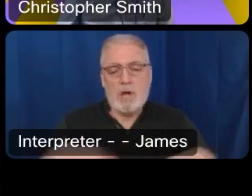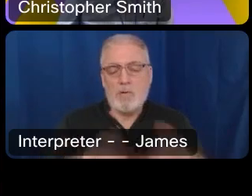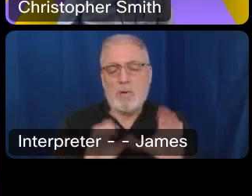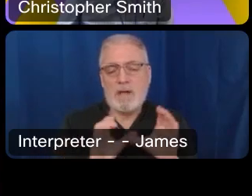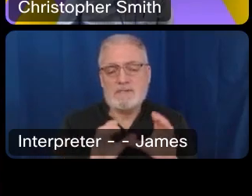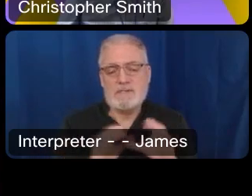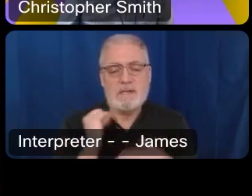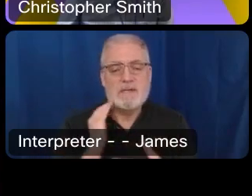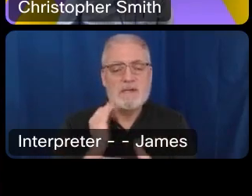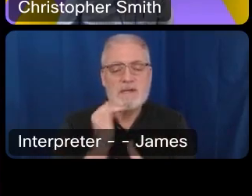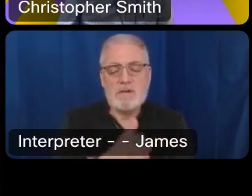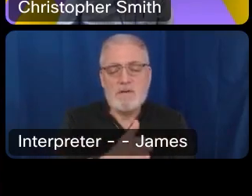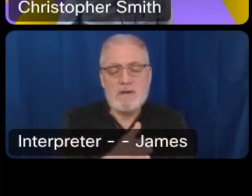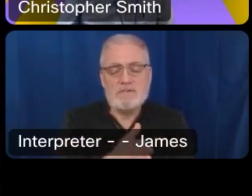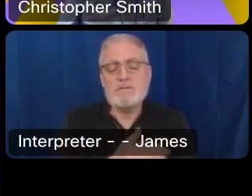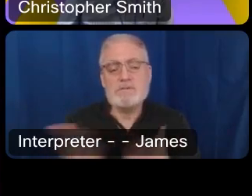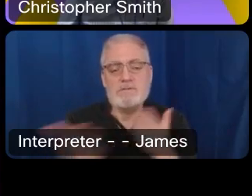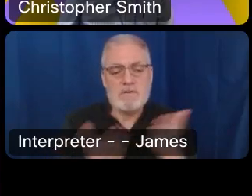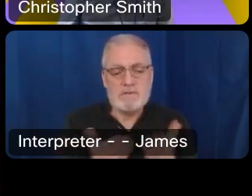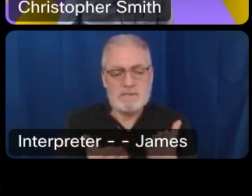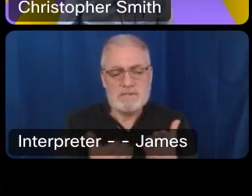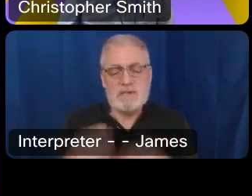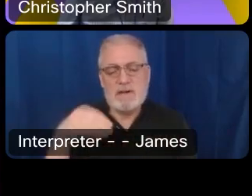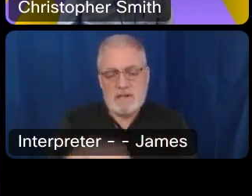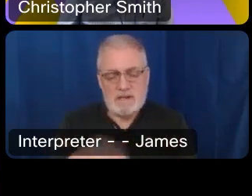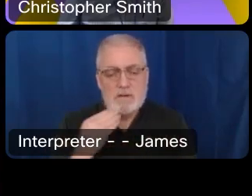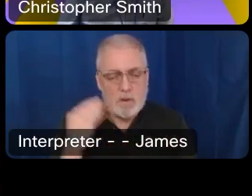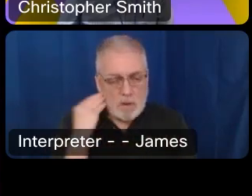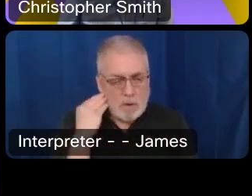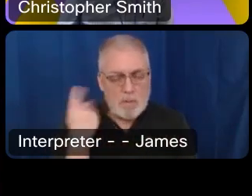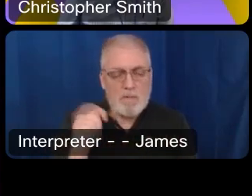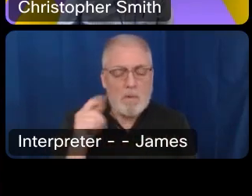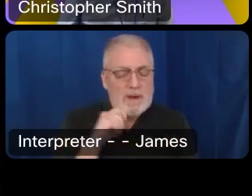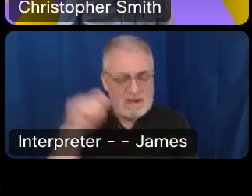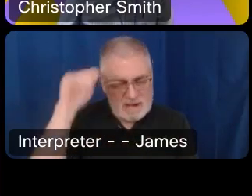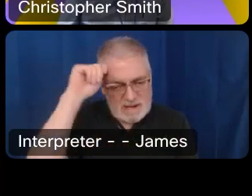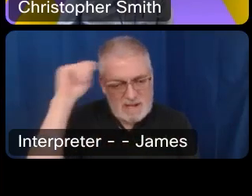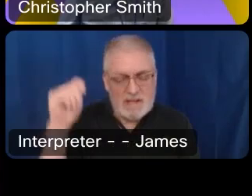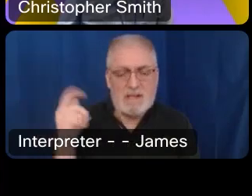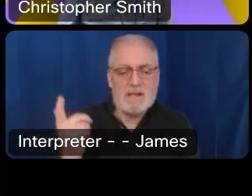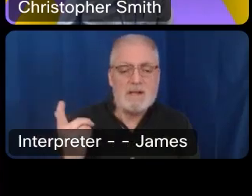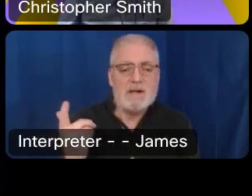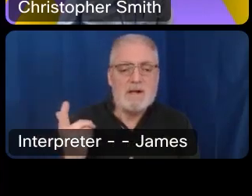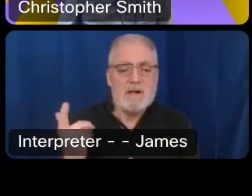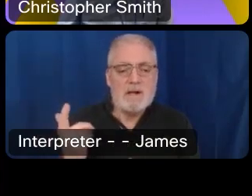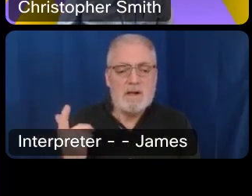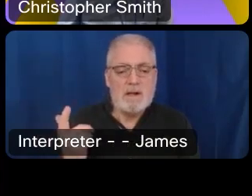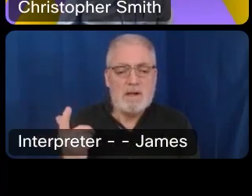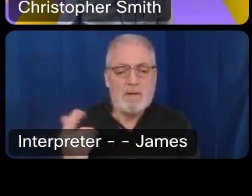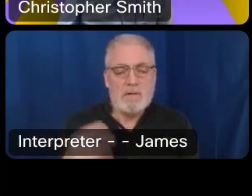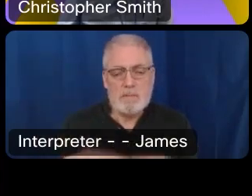are in-home crisis services for adolescents and children. They provide